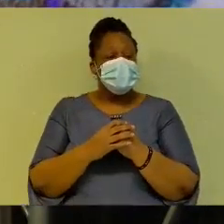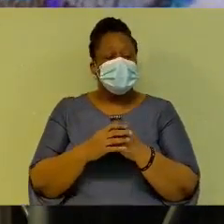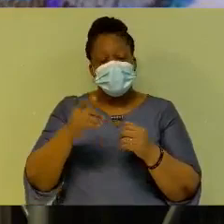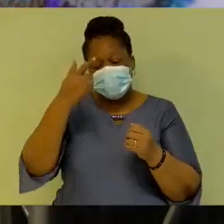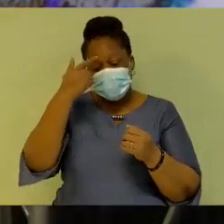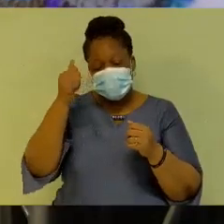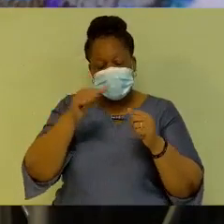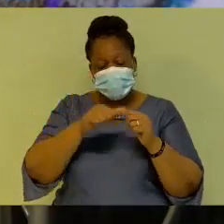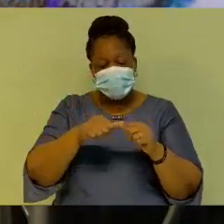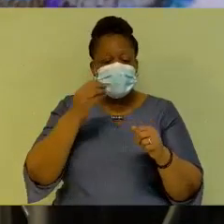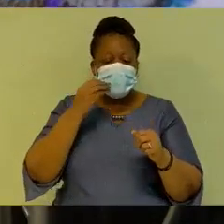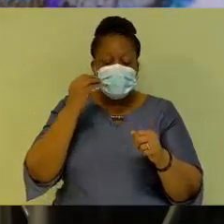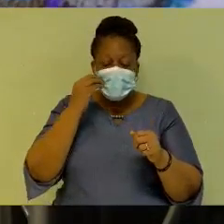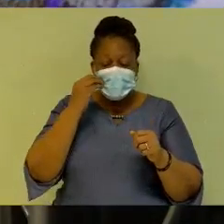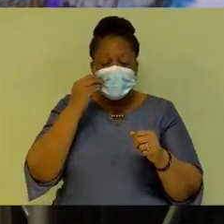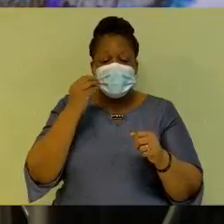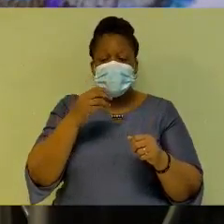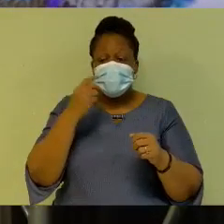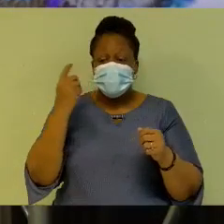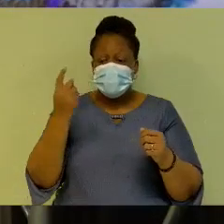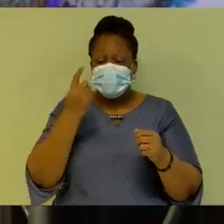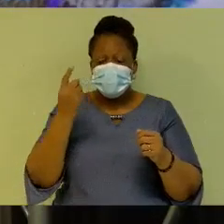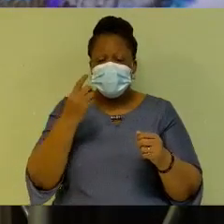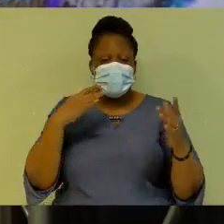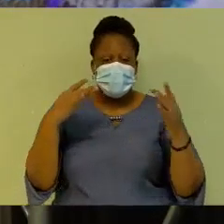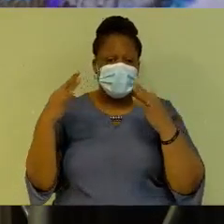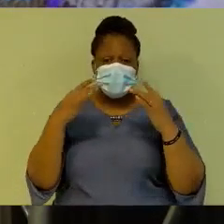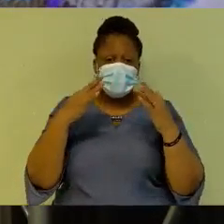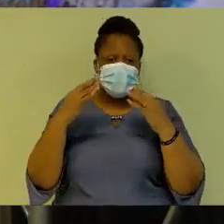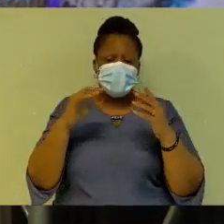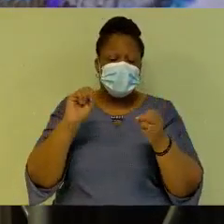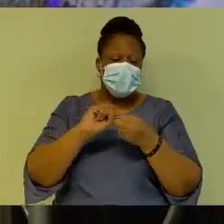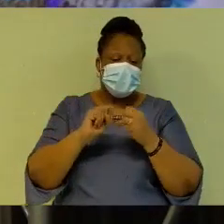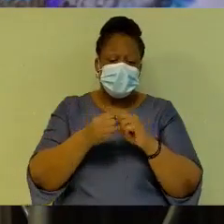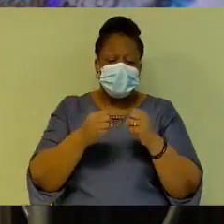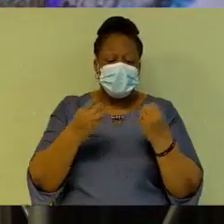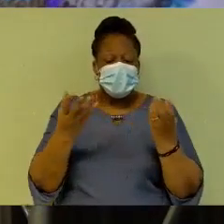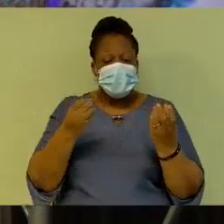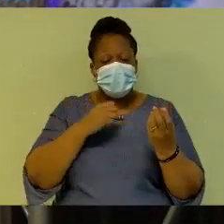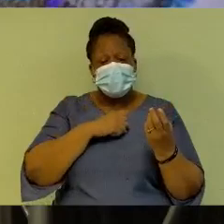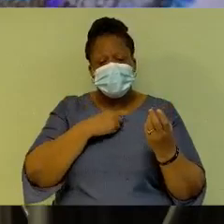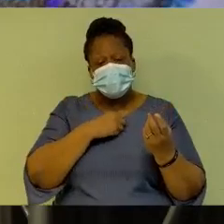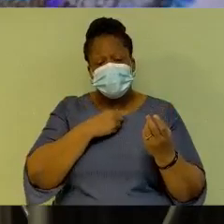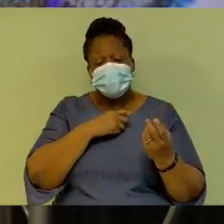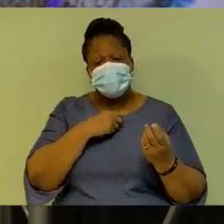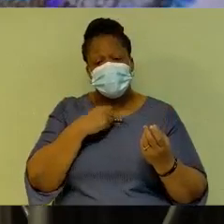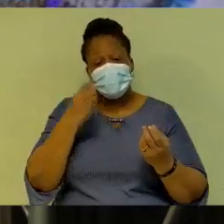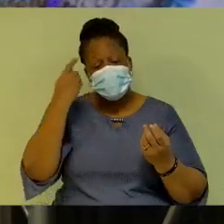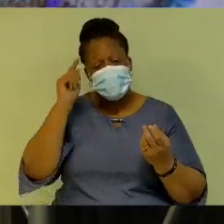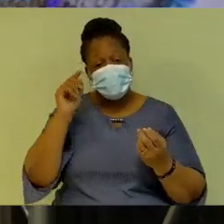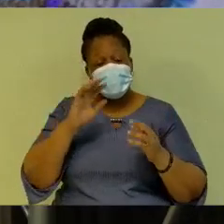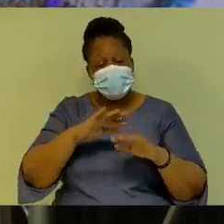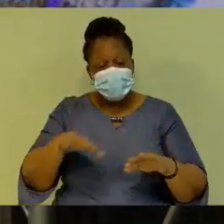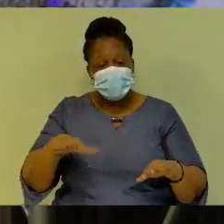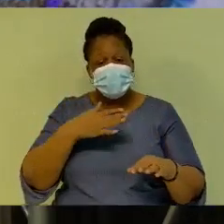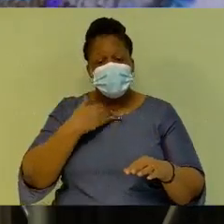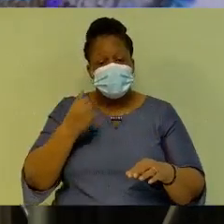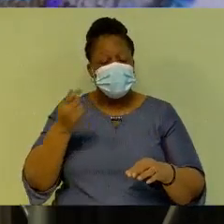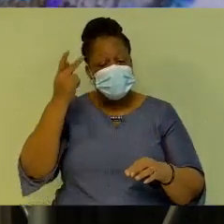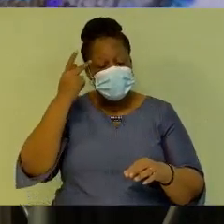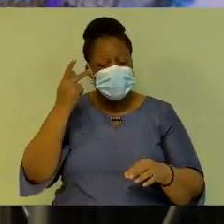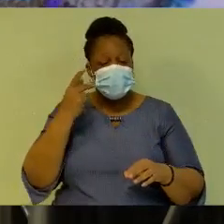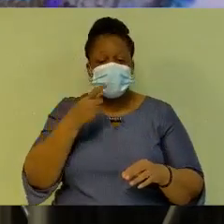Statistical data from the local police intelligence office for the period January to April 2020, as it relates to